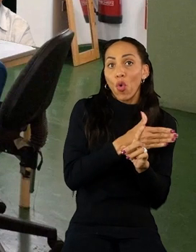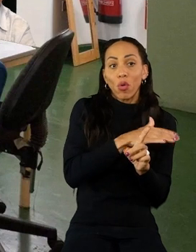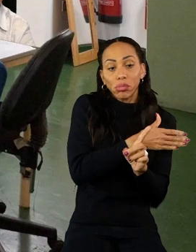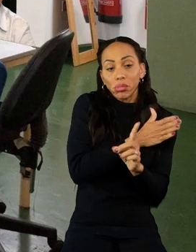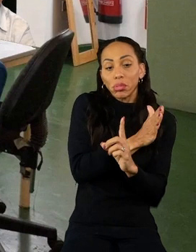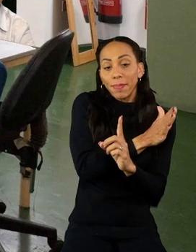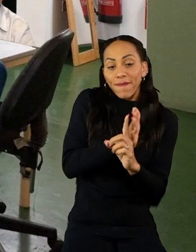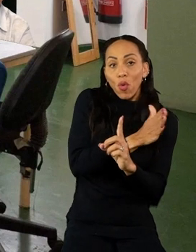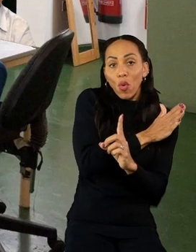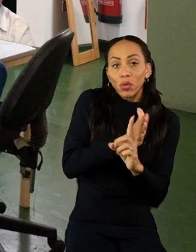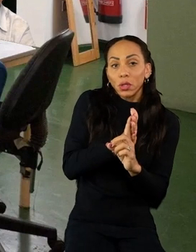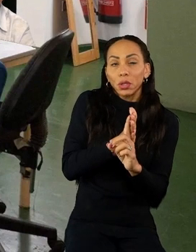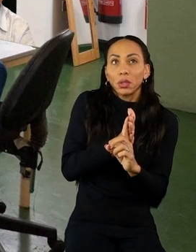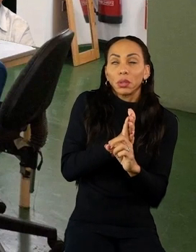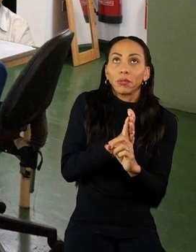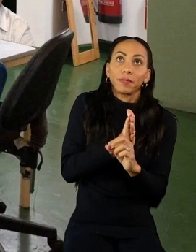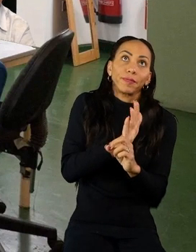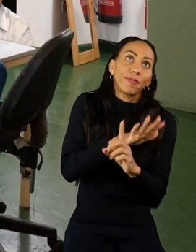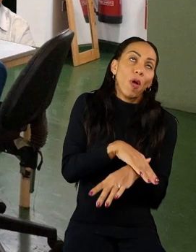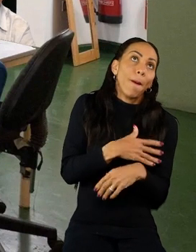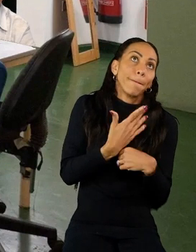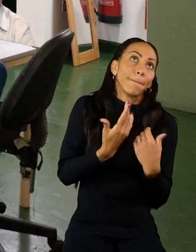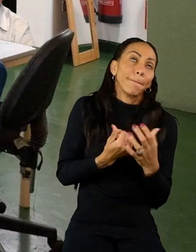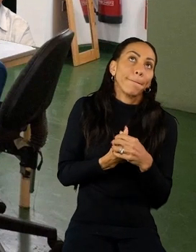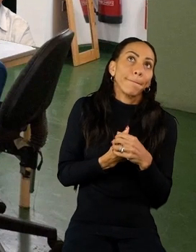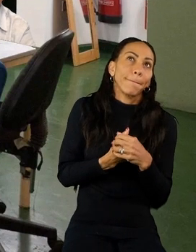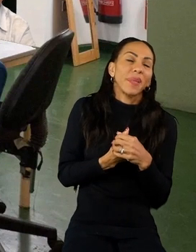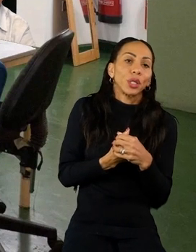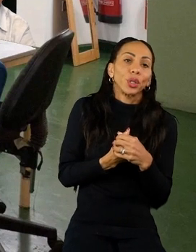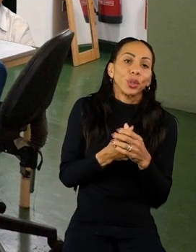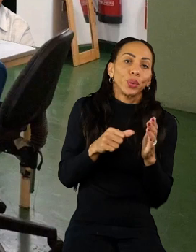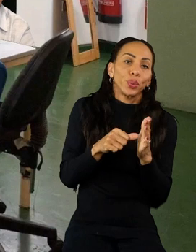The 2021st is out, but I can do anything